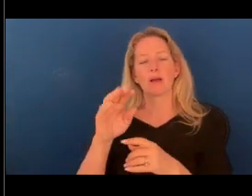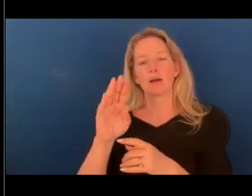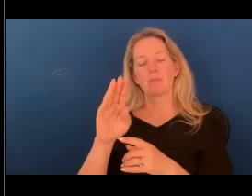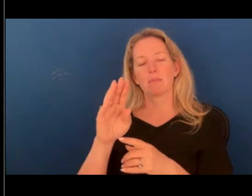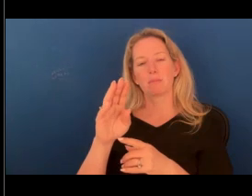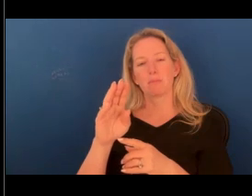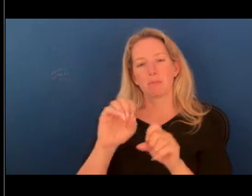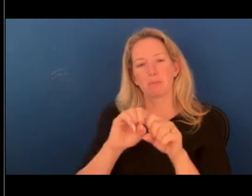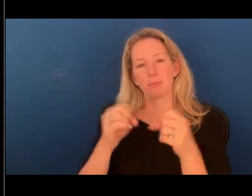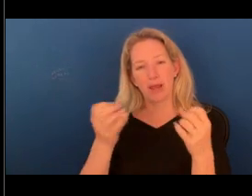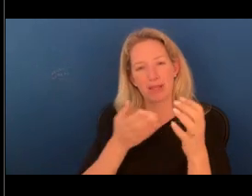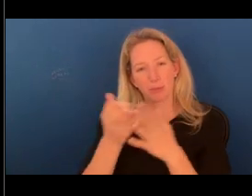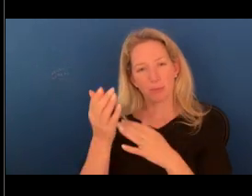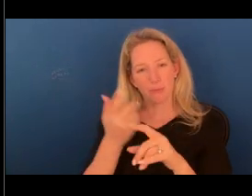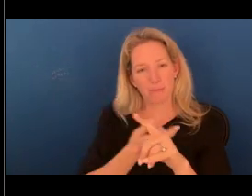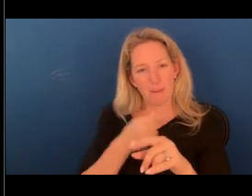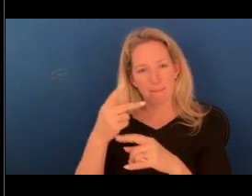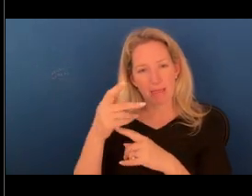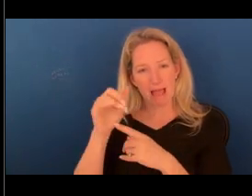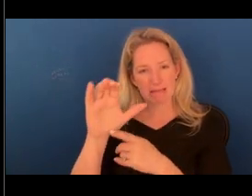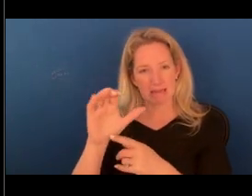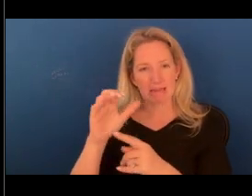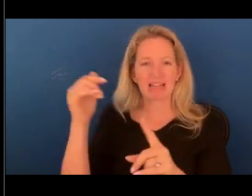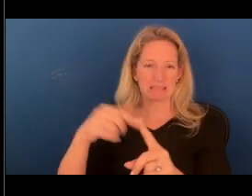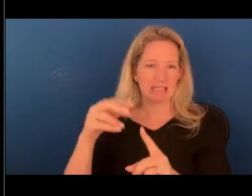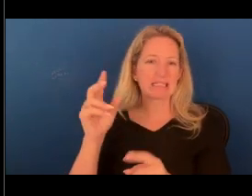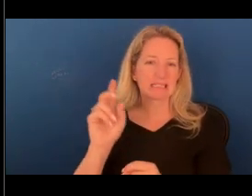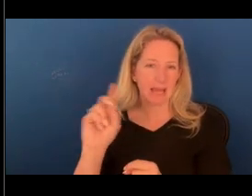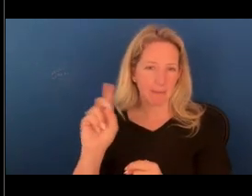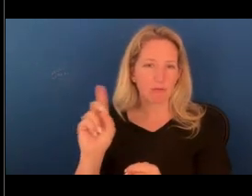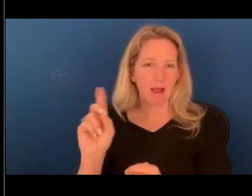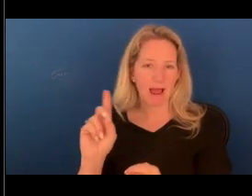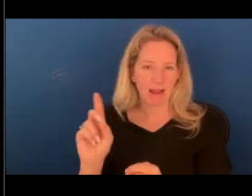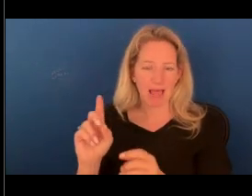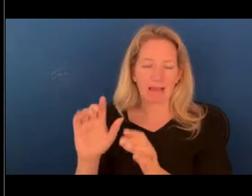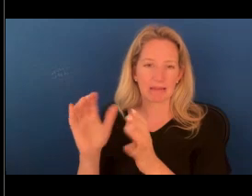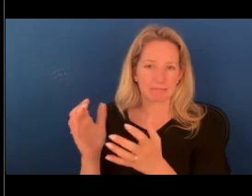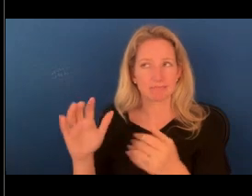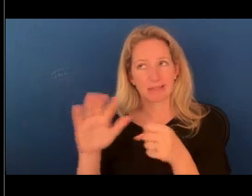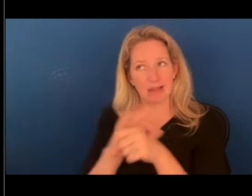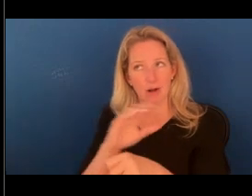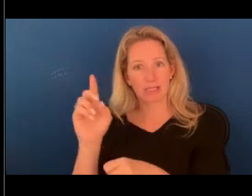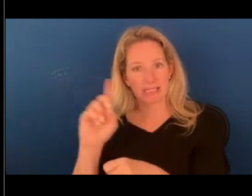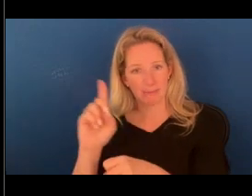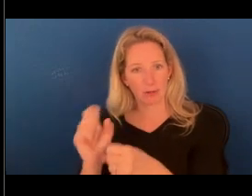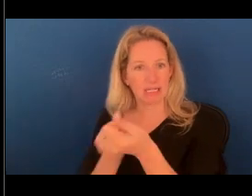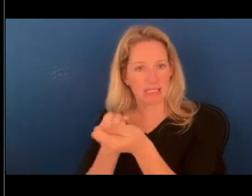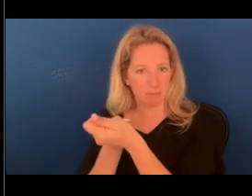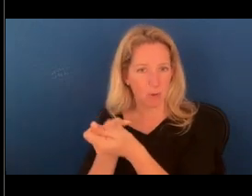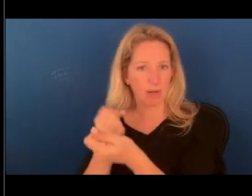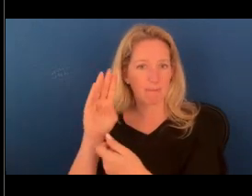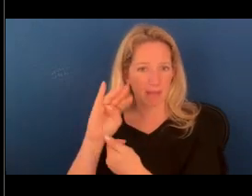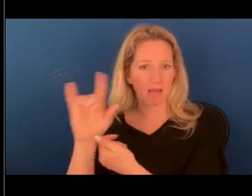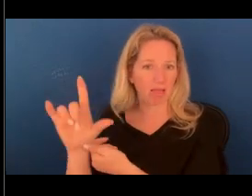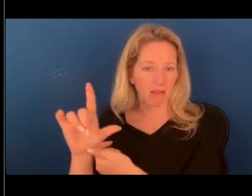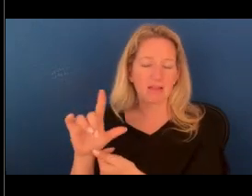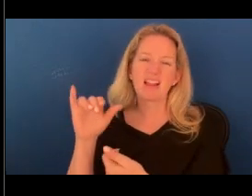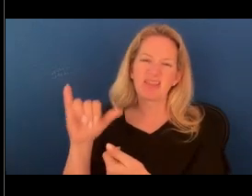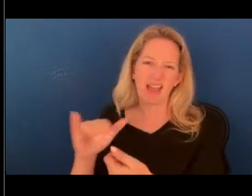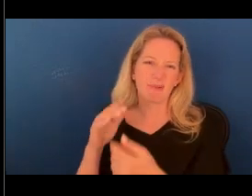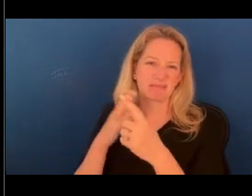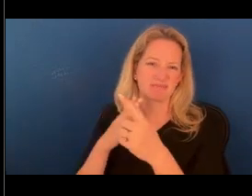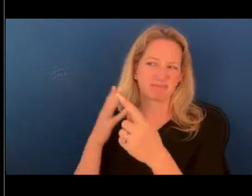is, as understandably, a pretty democratic, it's a entirely Democratic supported bill. So that's what I was getting